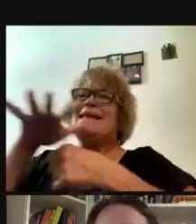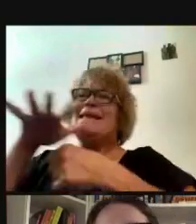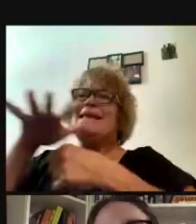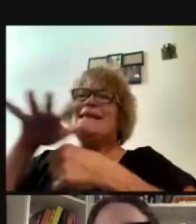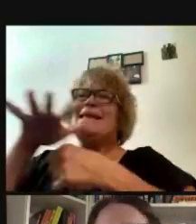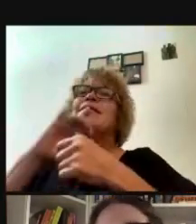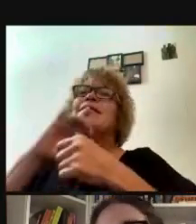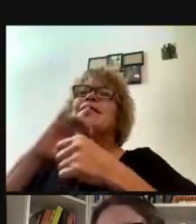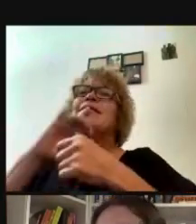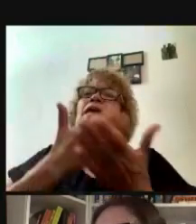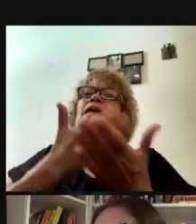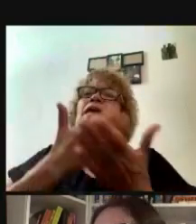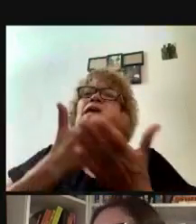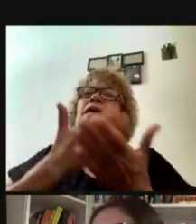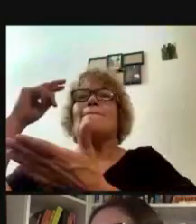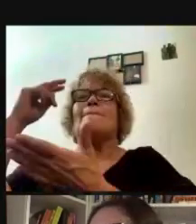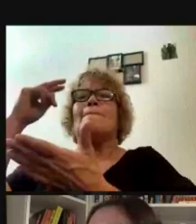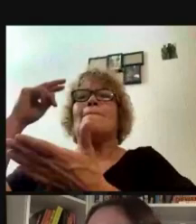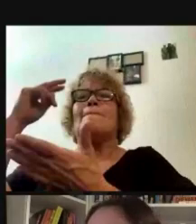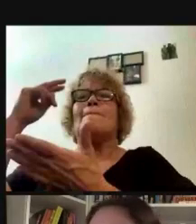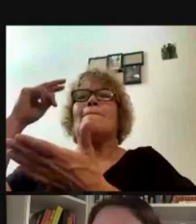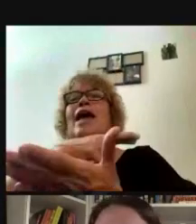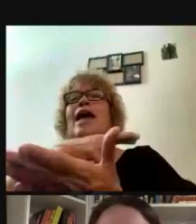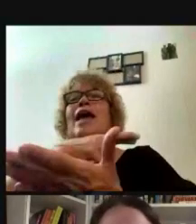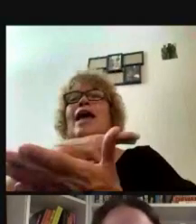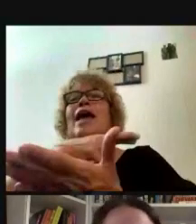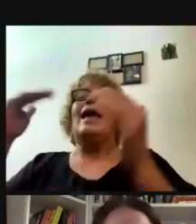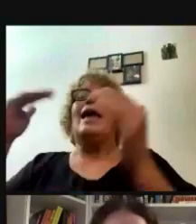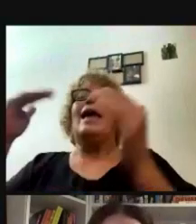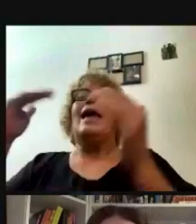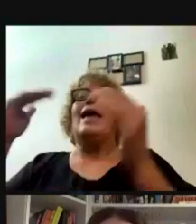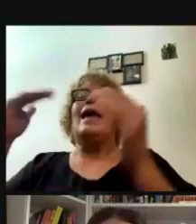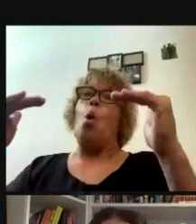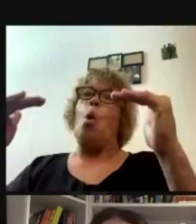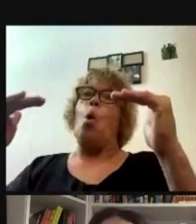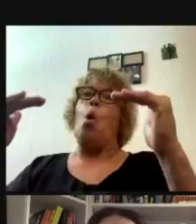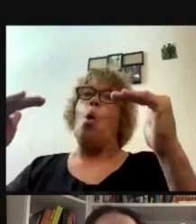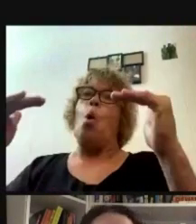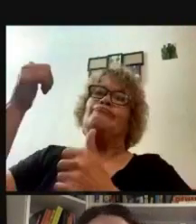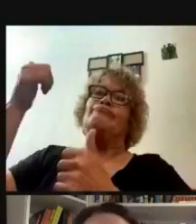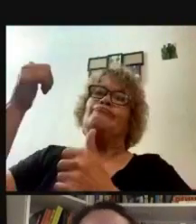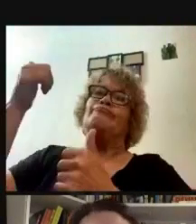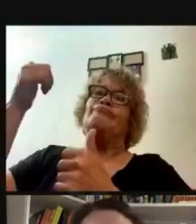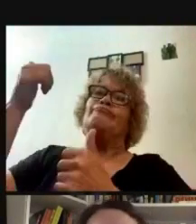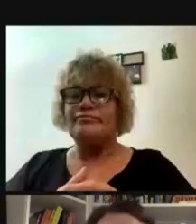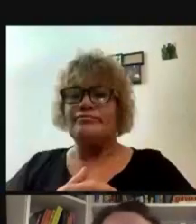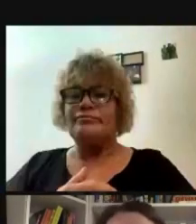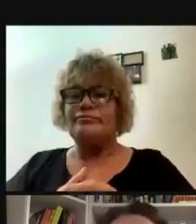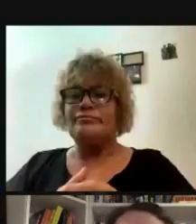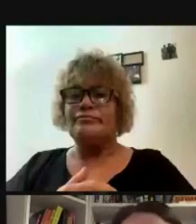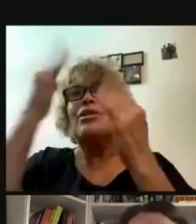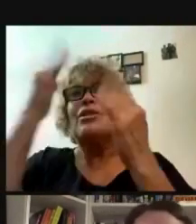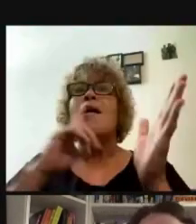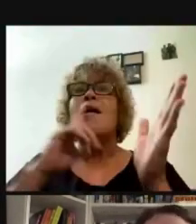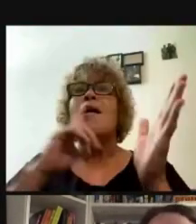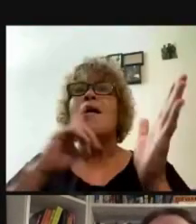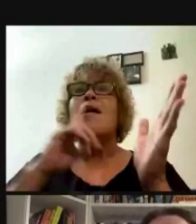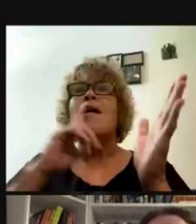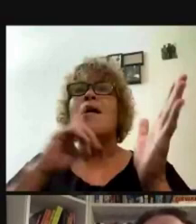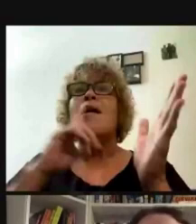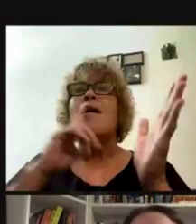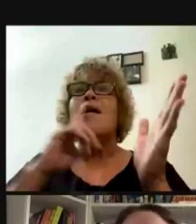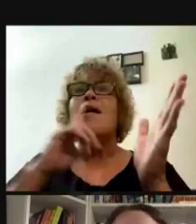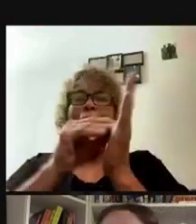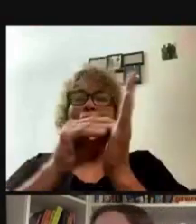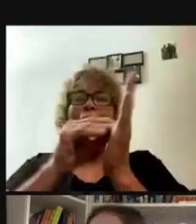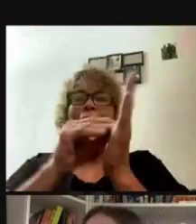of Mexican racial inferiority. And data that I present in the book documents this